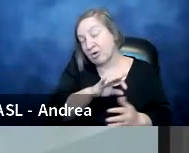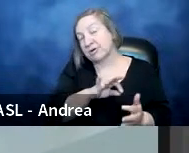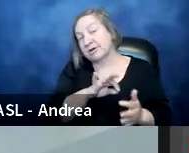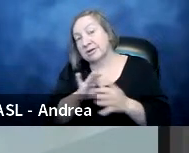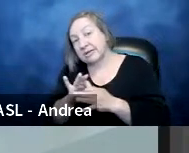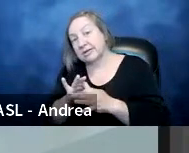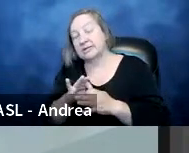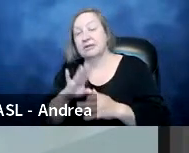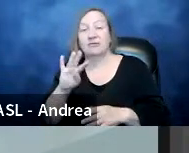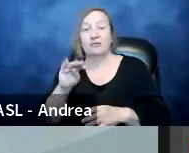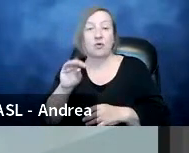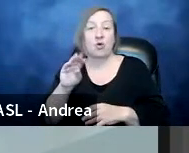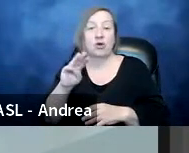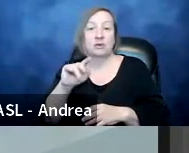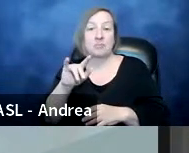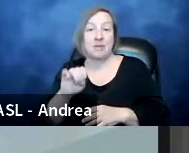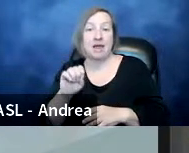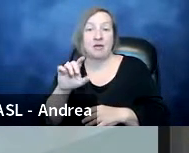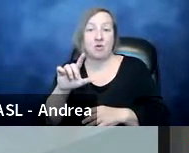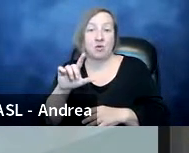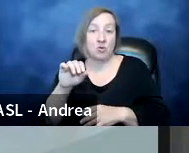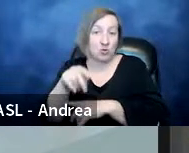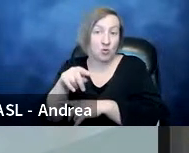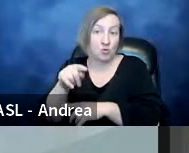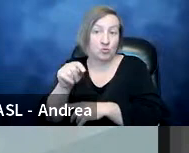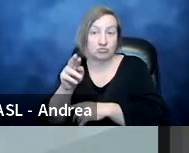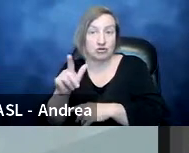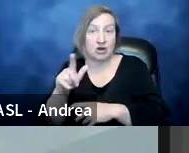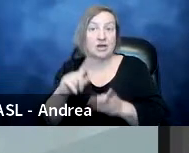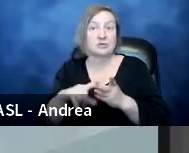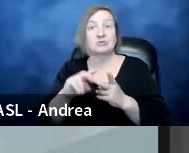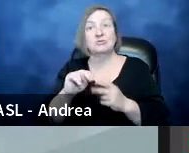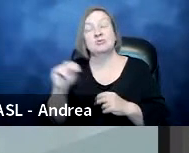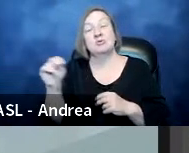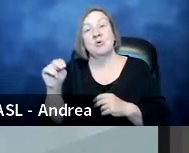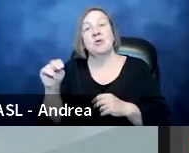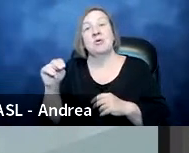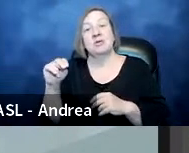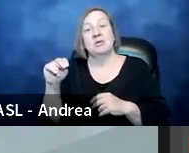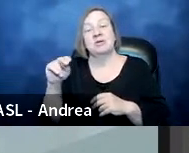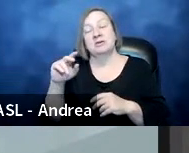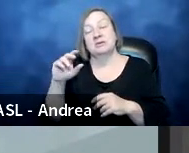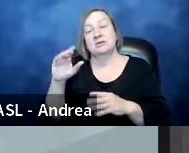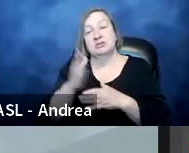40-mile loop to the north-south shared use path and into Portland.